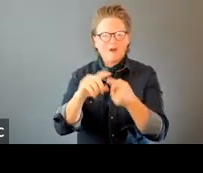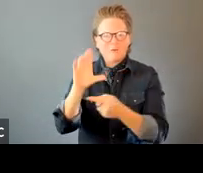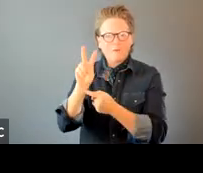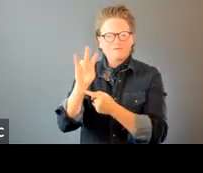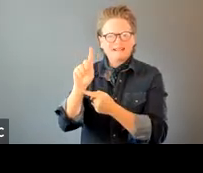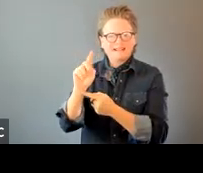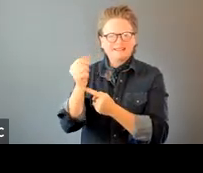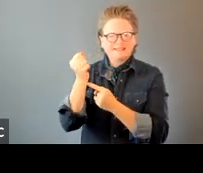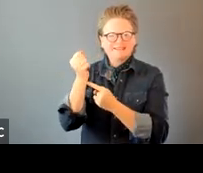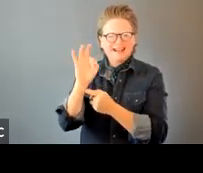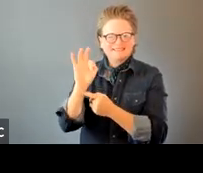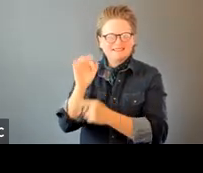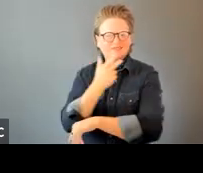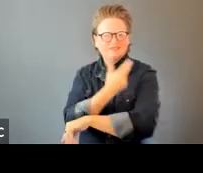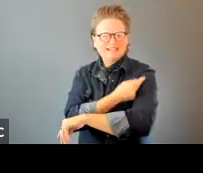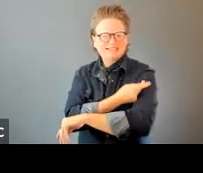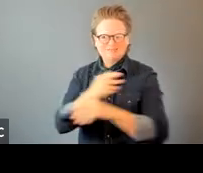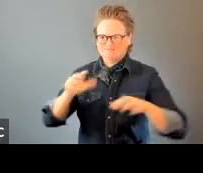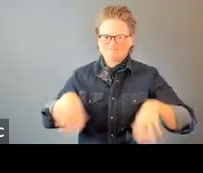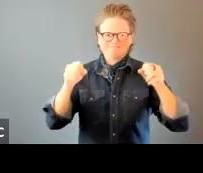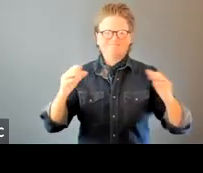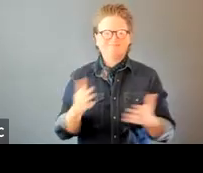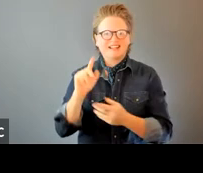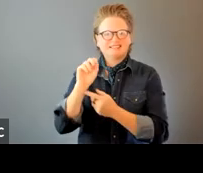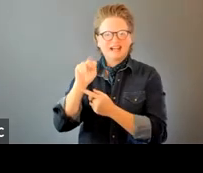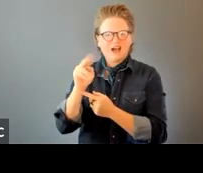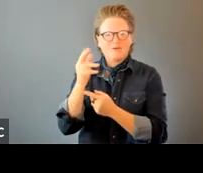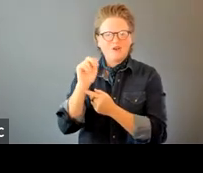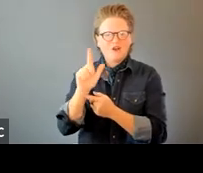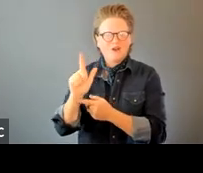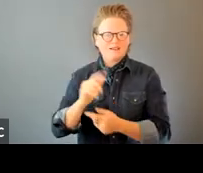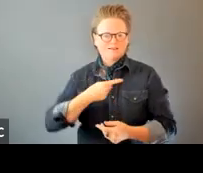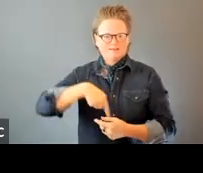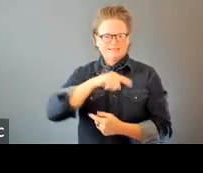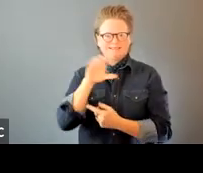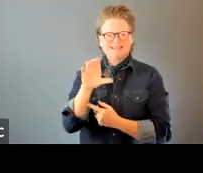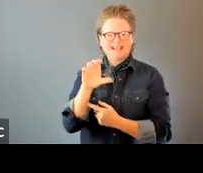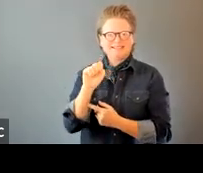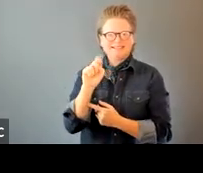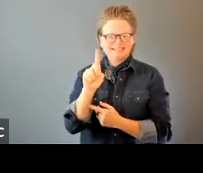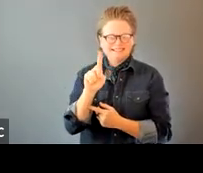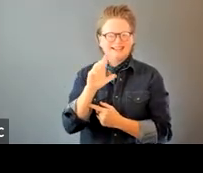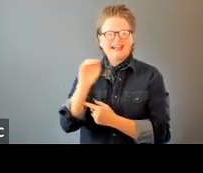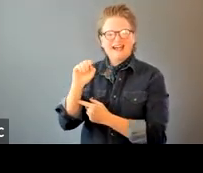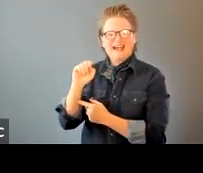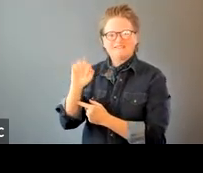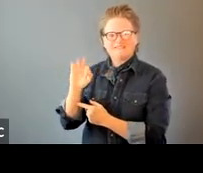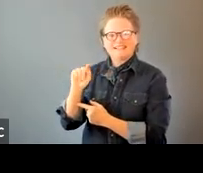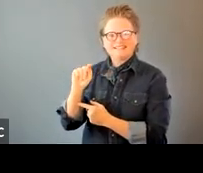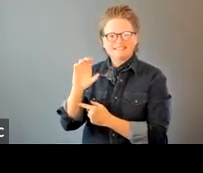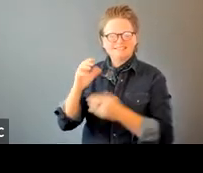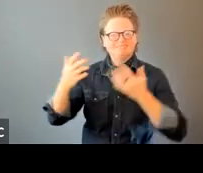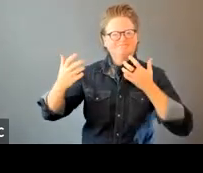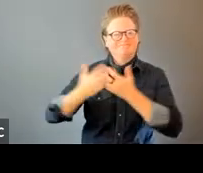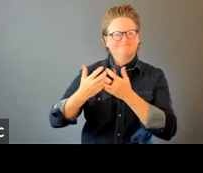able to join us and to learn about COVID-19 vaccinations, this town hall meeting